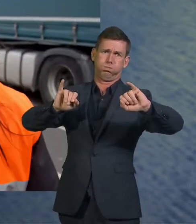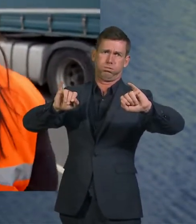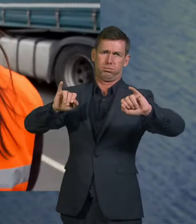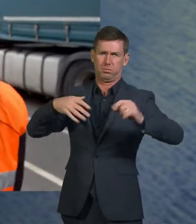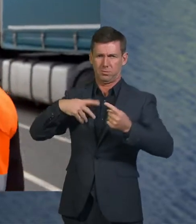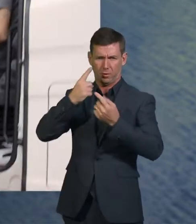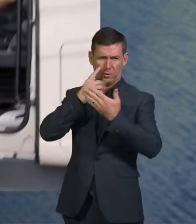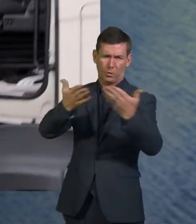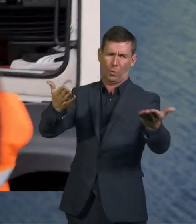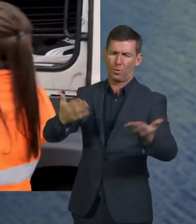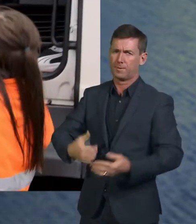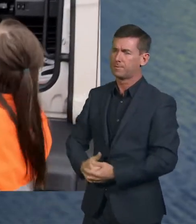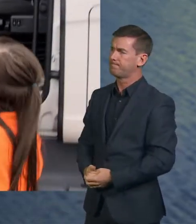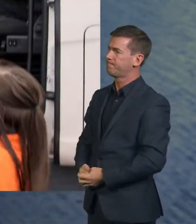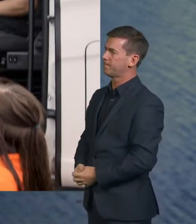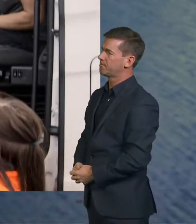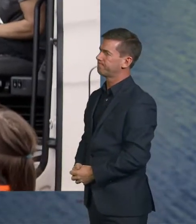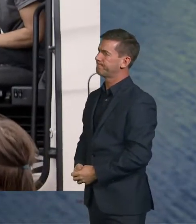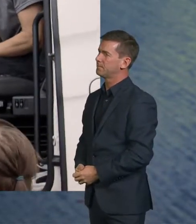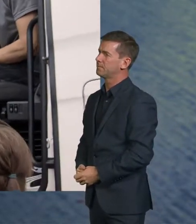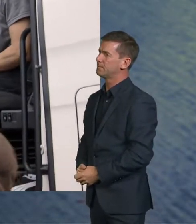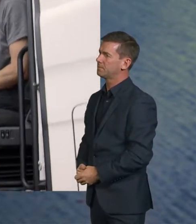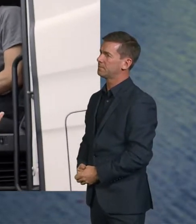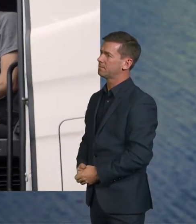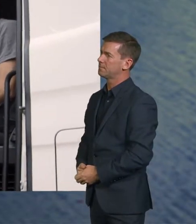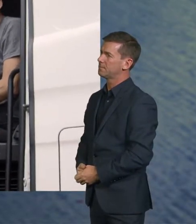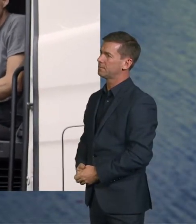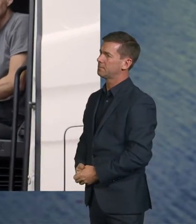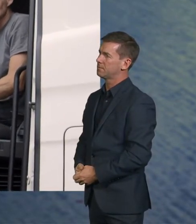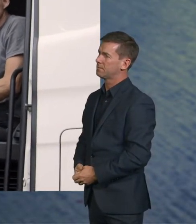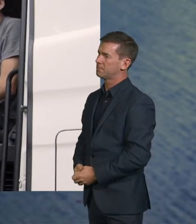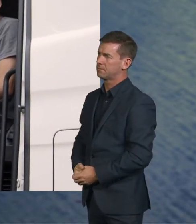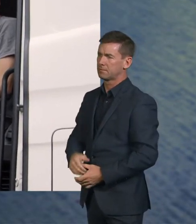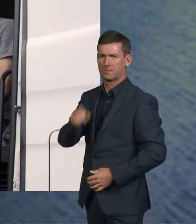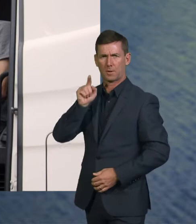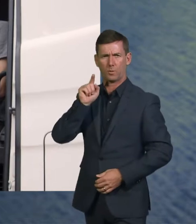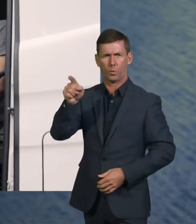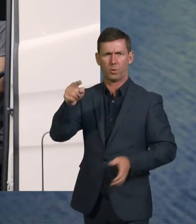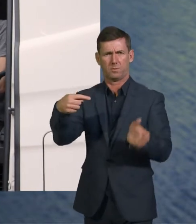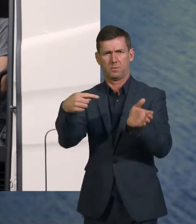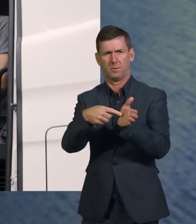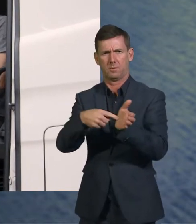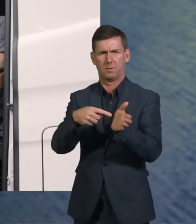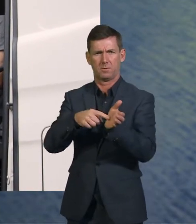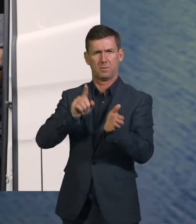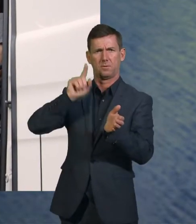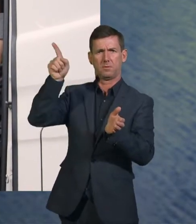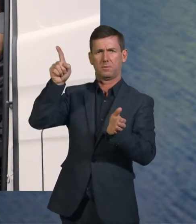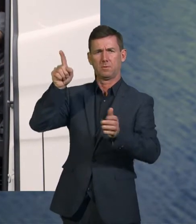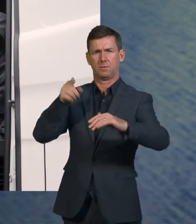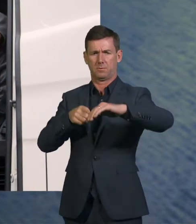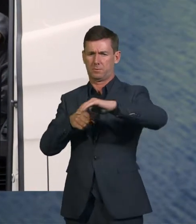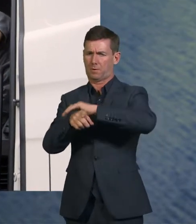you. This? Okay, on your roof, so you can't travel with us? Can you